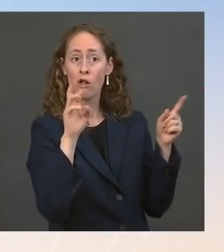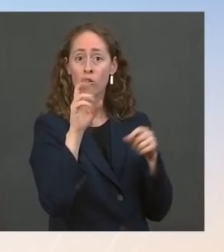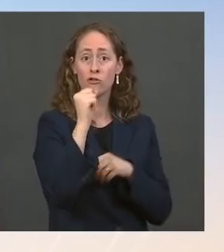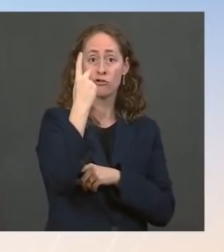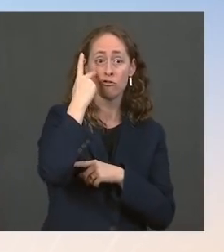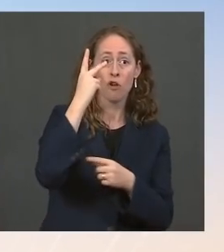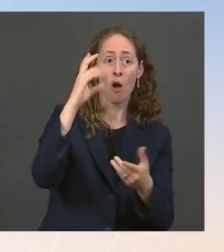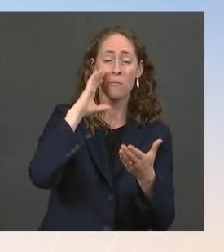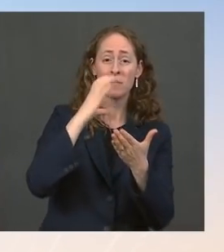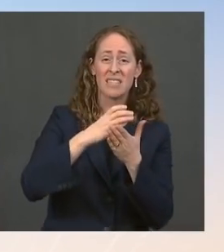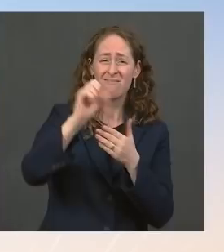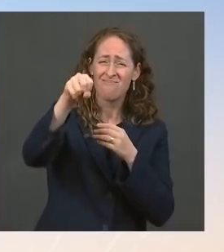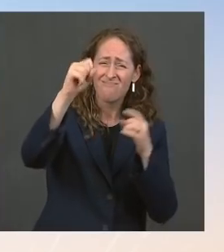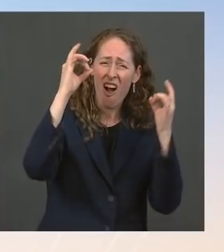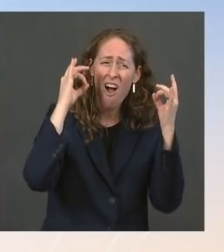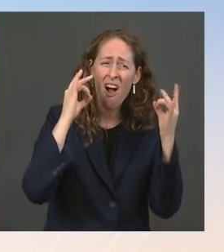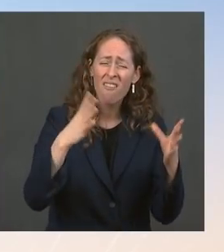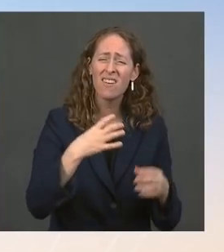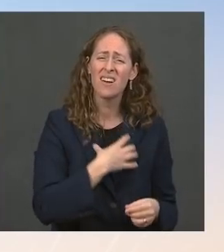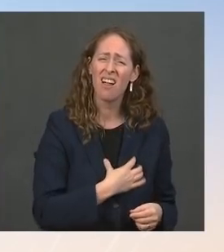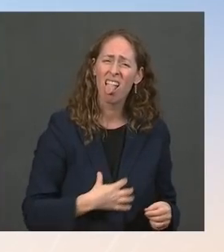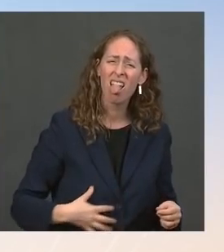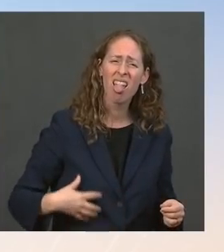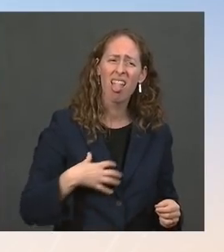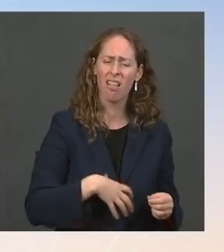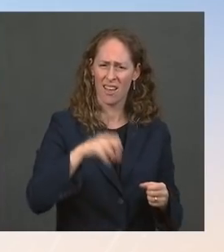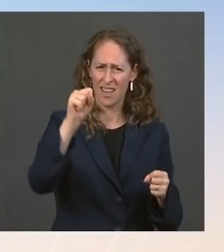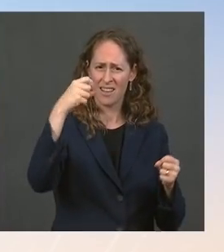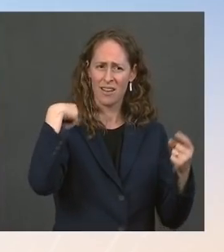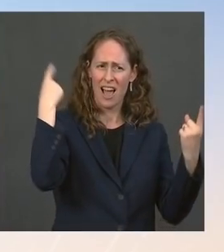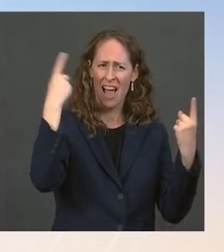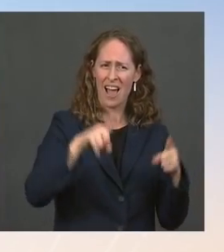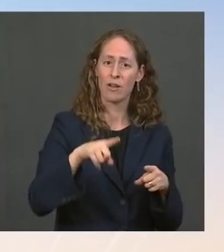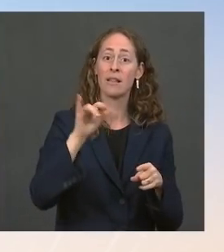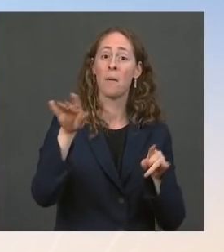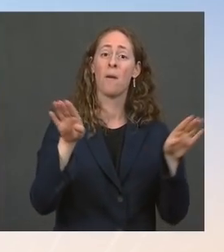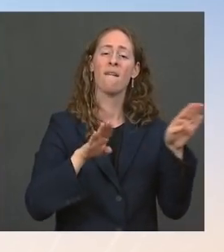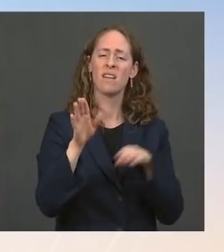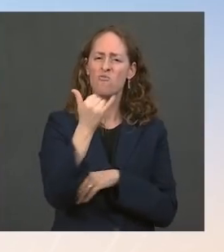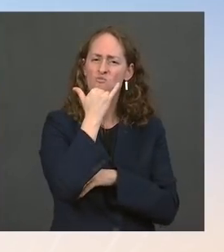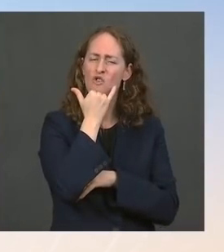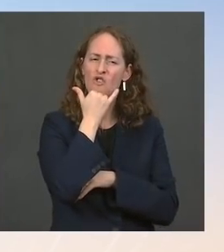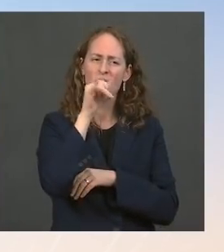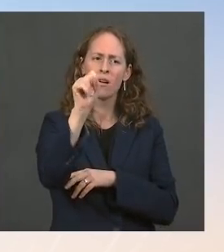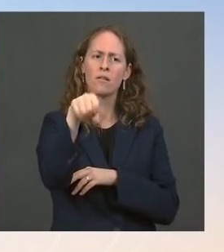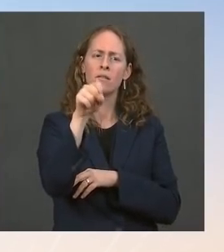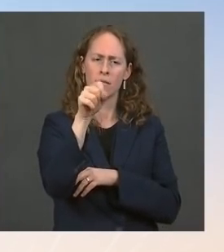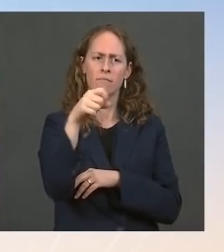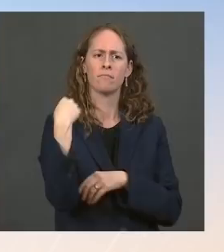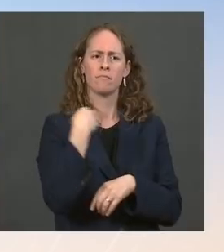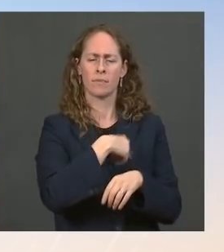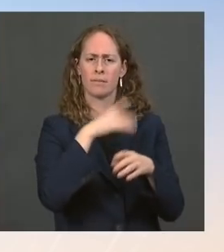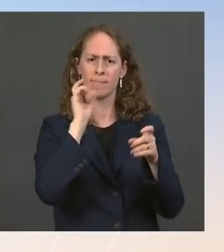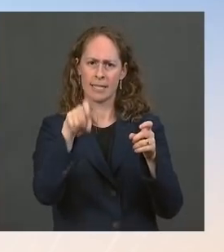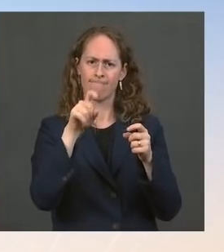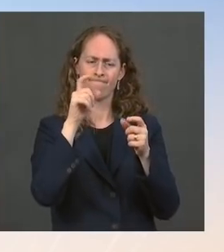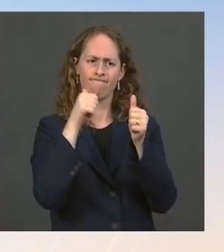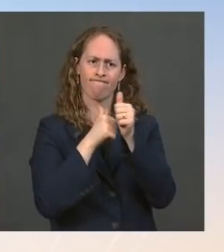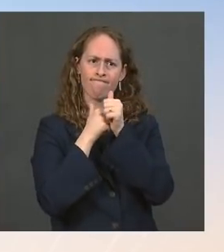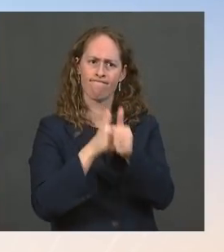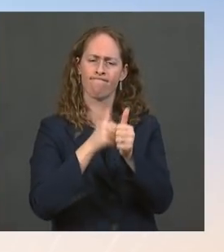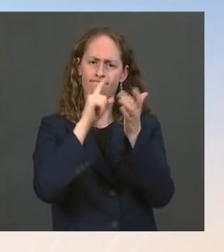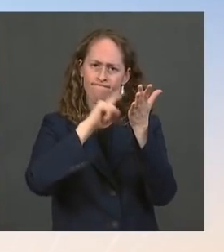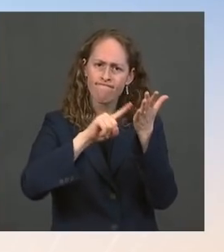of the Border Patrol officers and that behavior. And we have taken very specific action in launching an investigation, ending a part